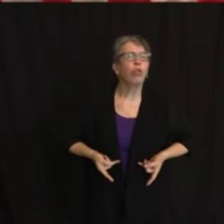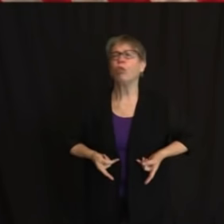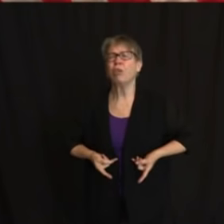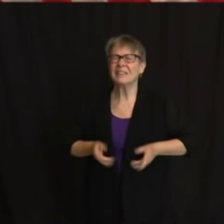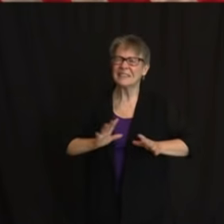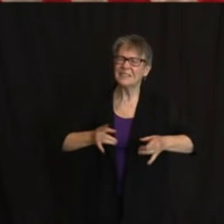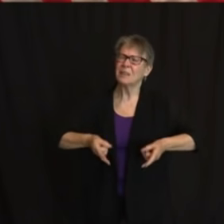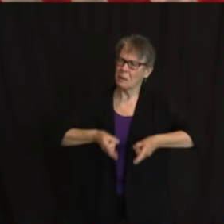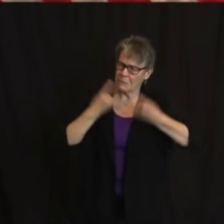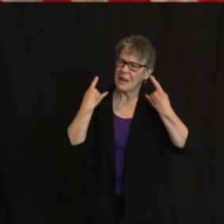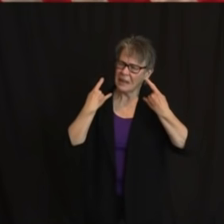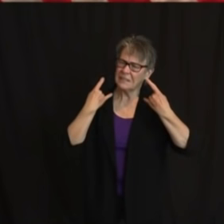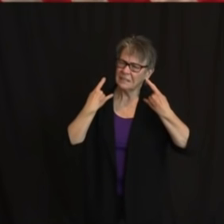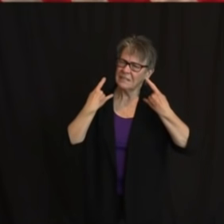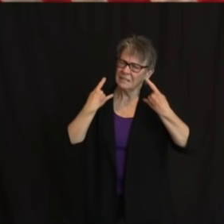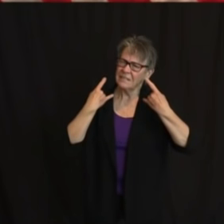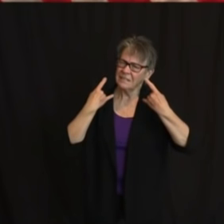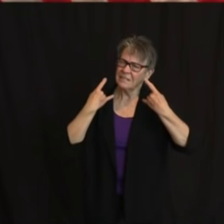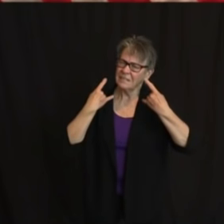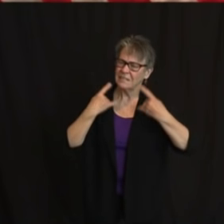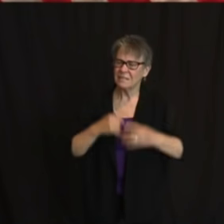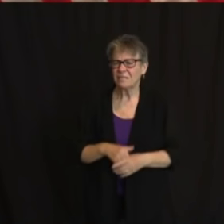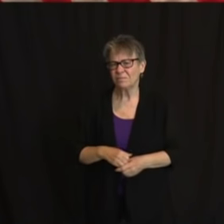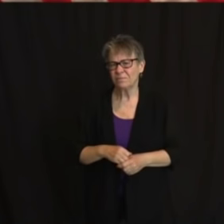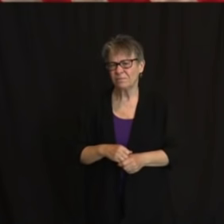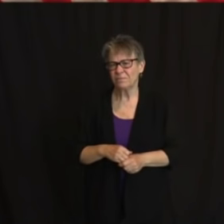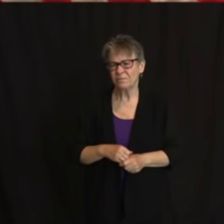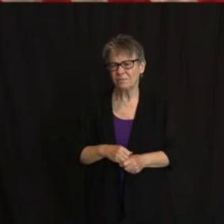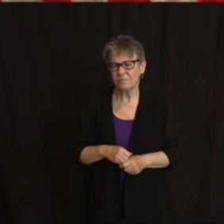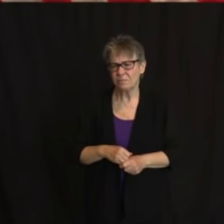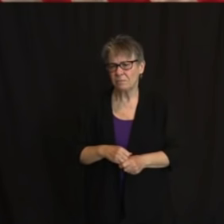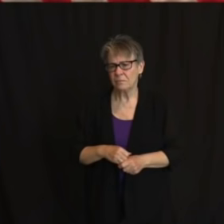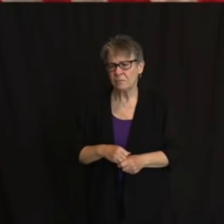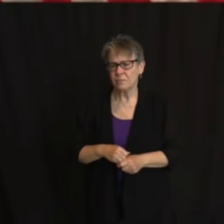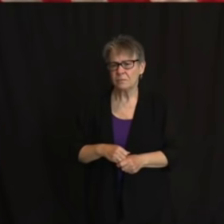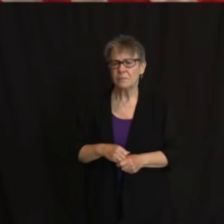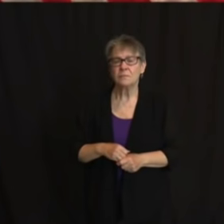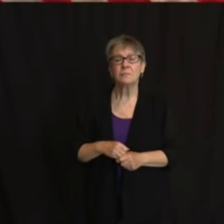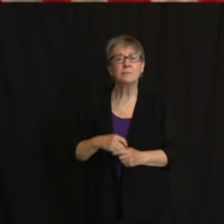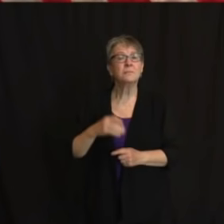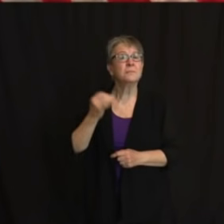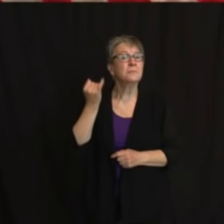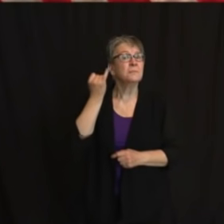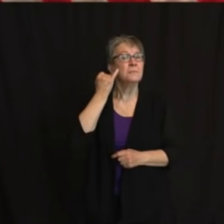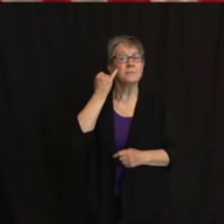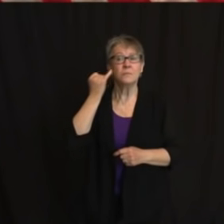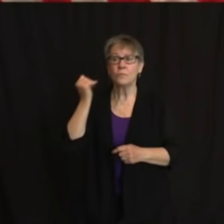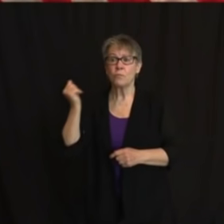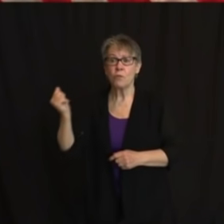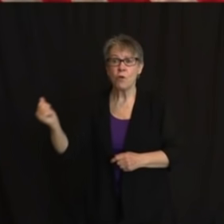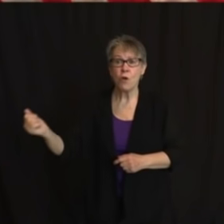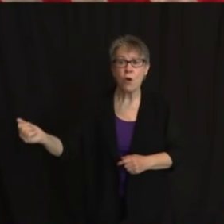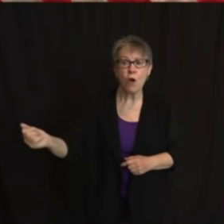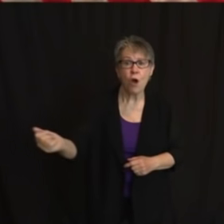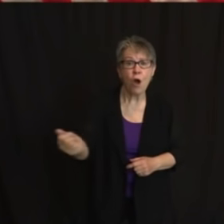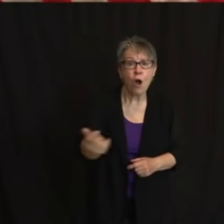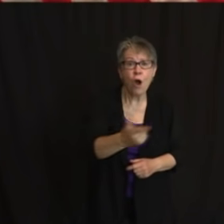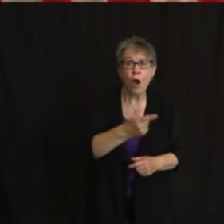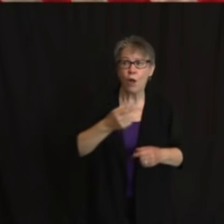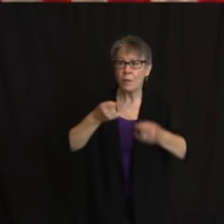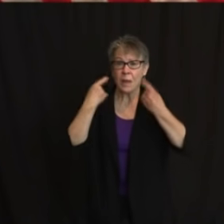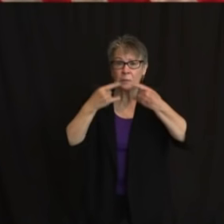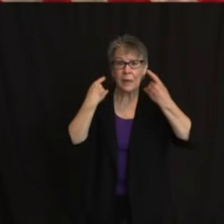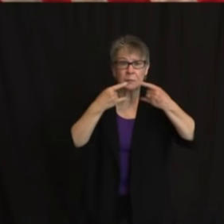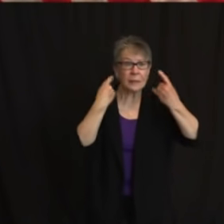the faster we break the back of this sucker, the faster we'll be able to get back into business. But I will say this, the overwhelmingly